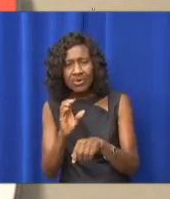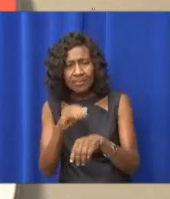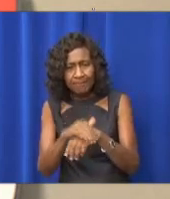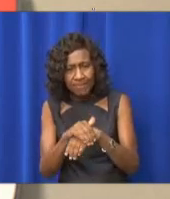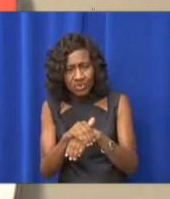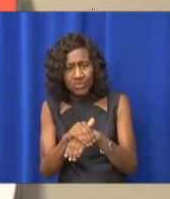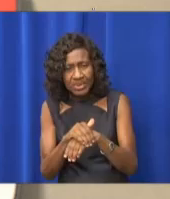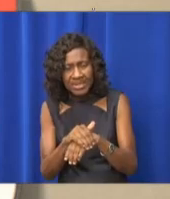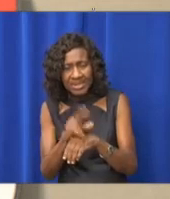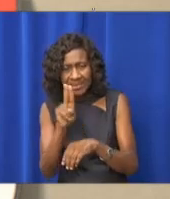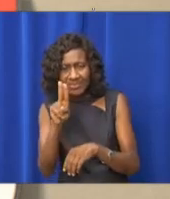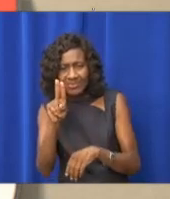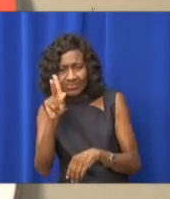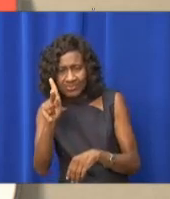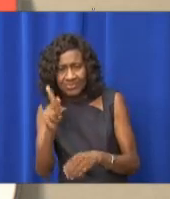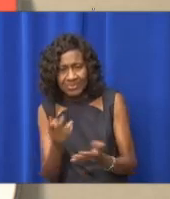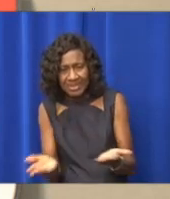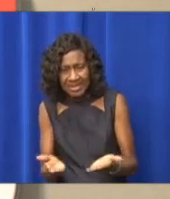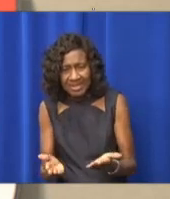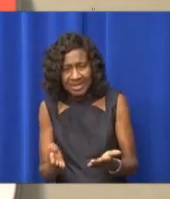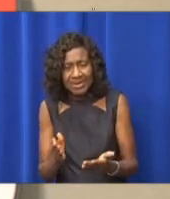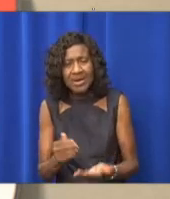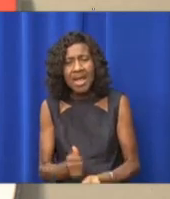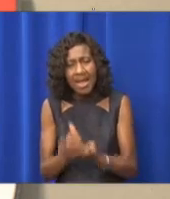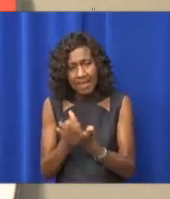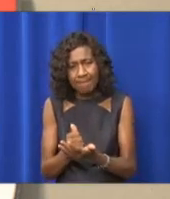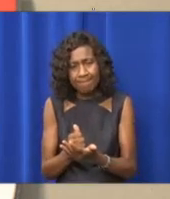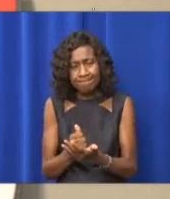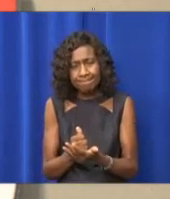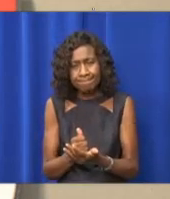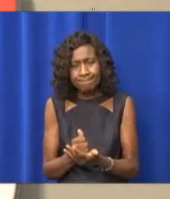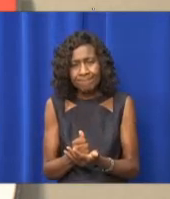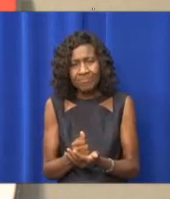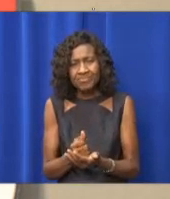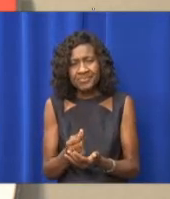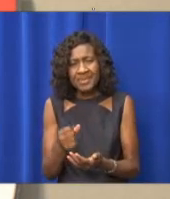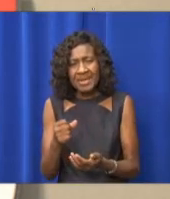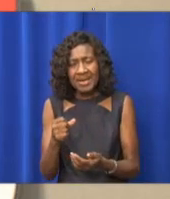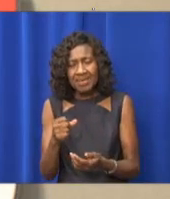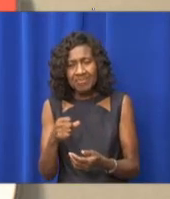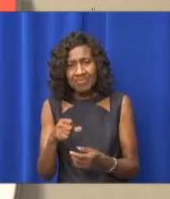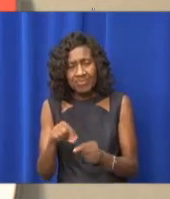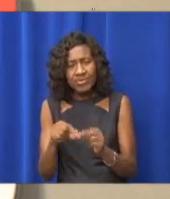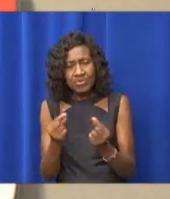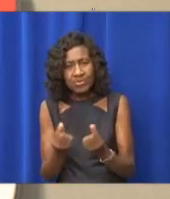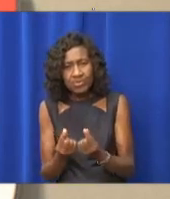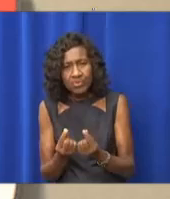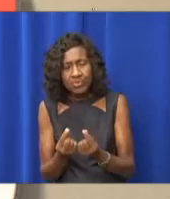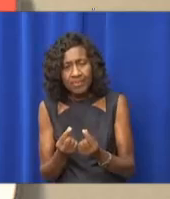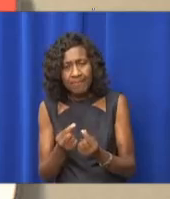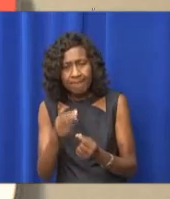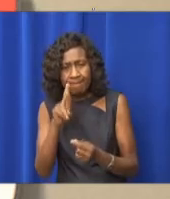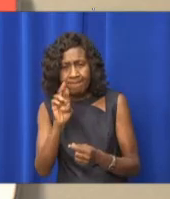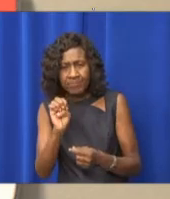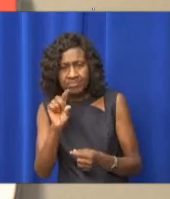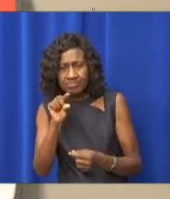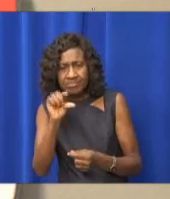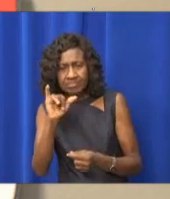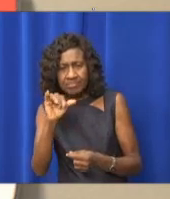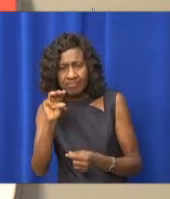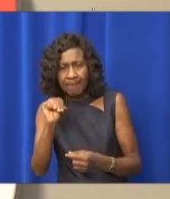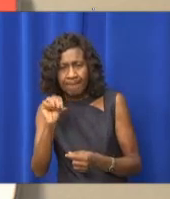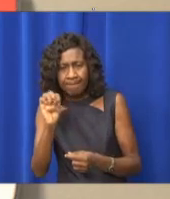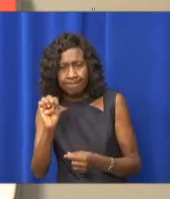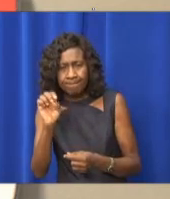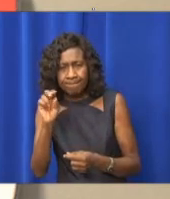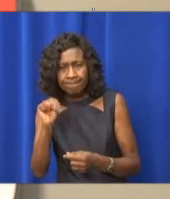a reminder again that regiment is primarily focused on hurricane assistance. So I think it will be a